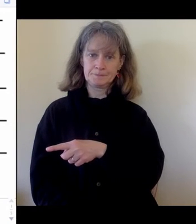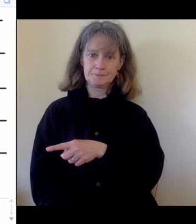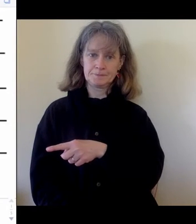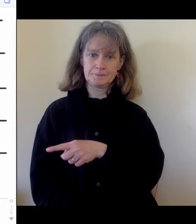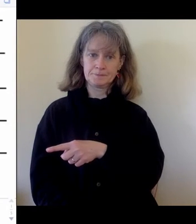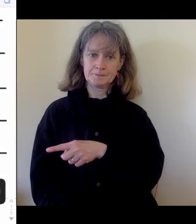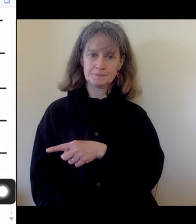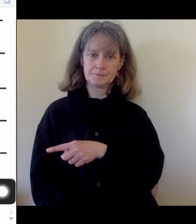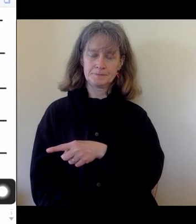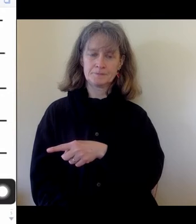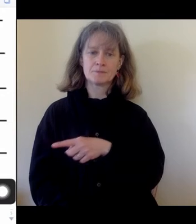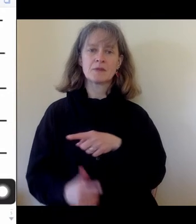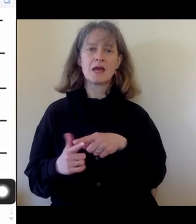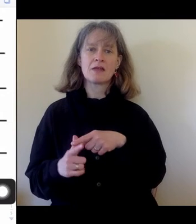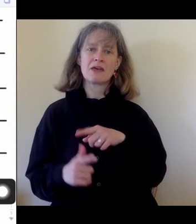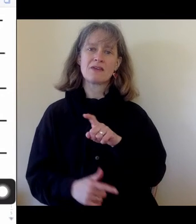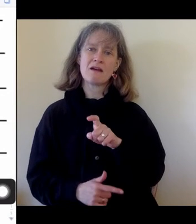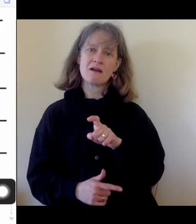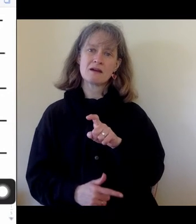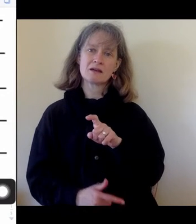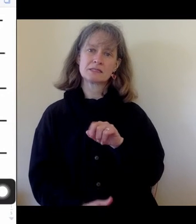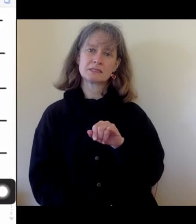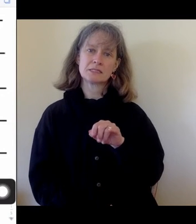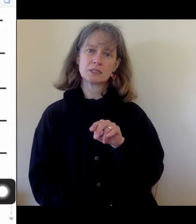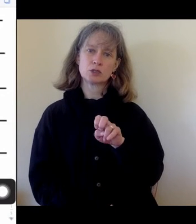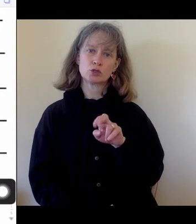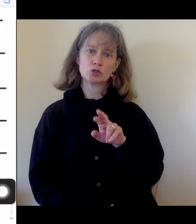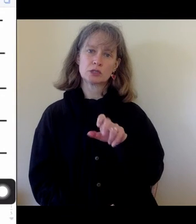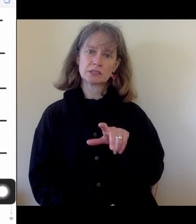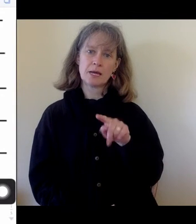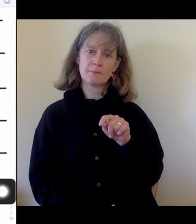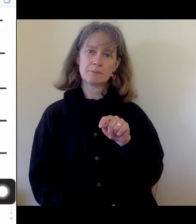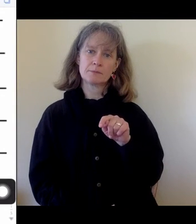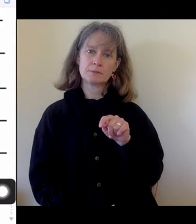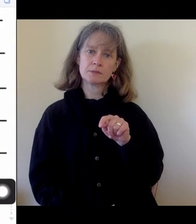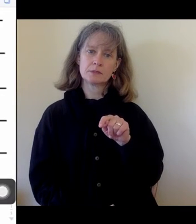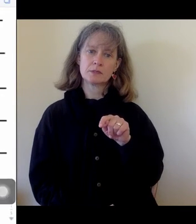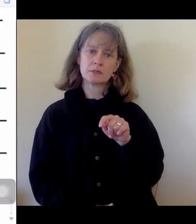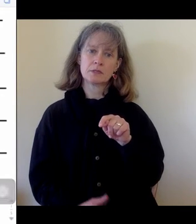So our x-intercept would be negative 2,